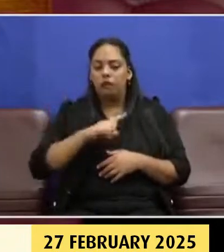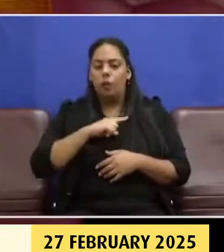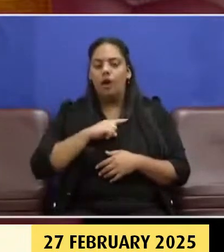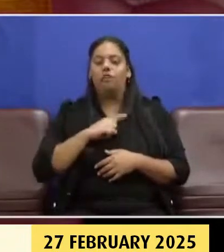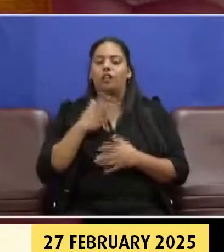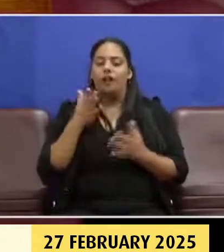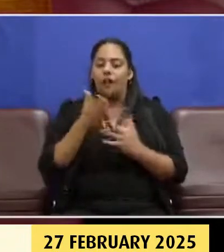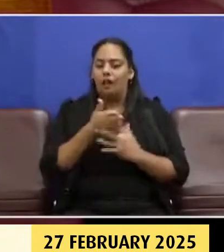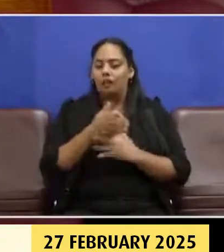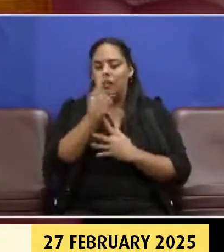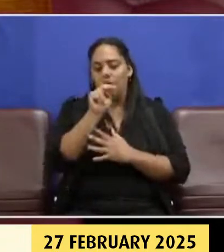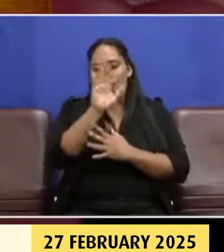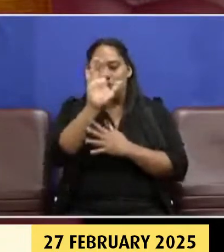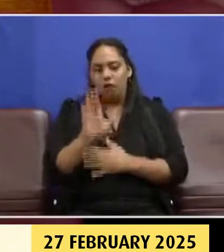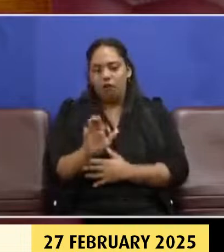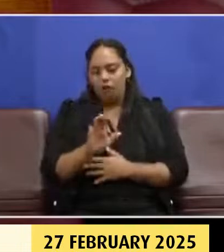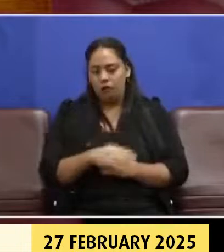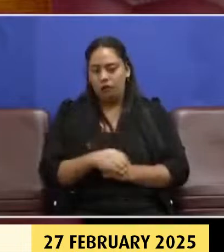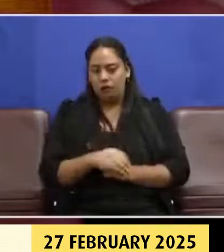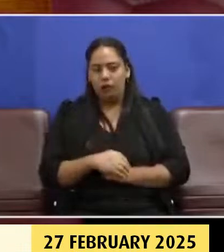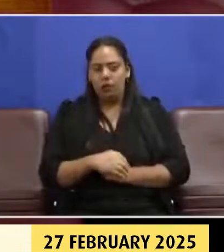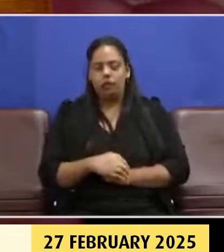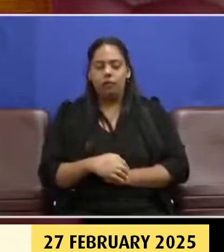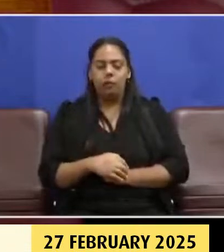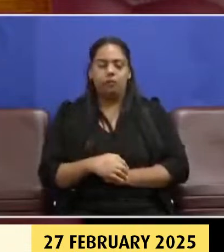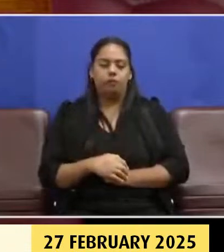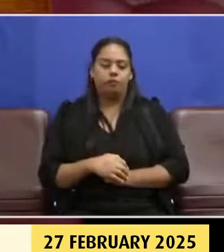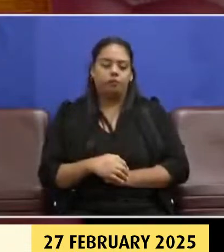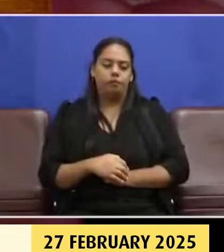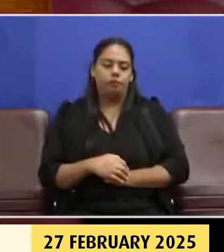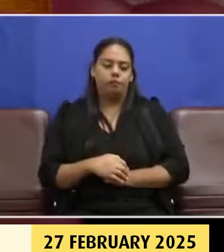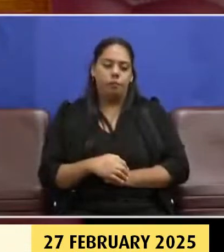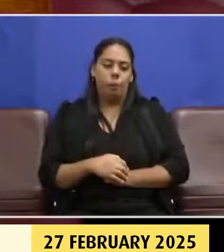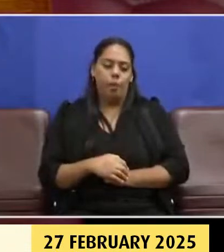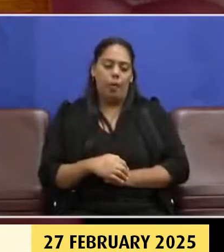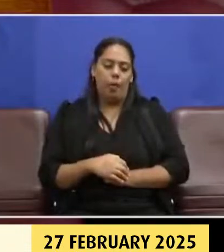so we're leaving no young person behind. Thank you.